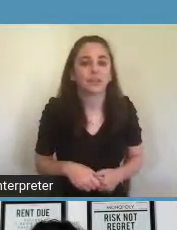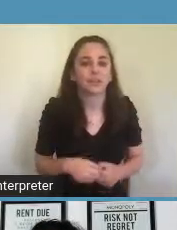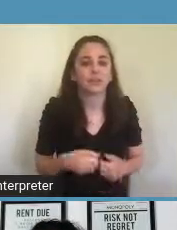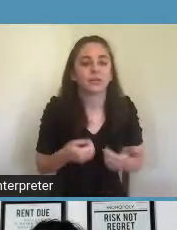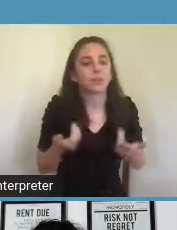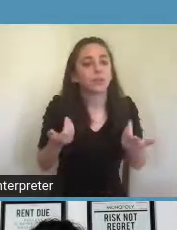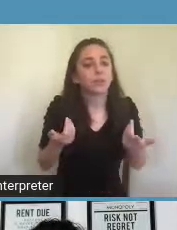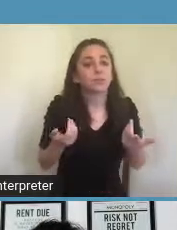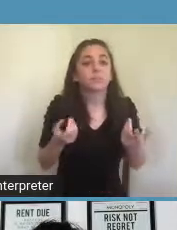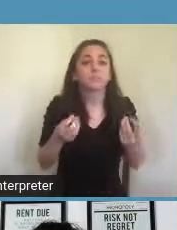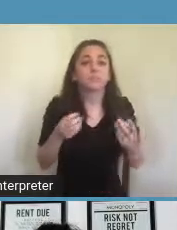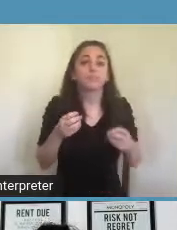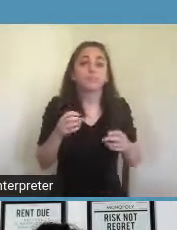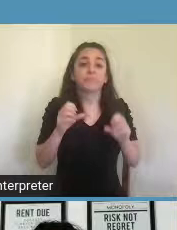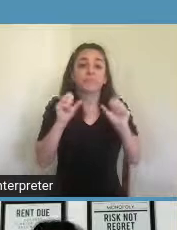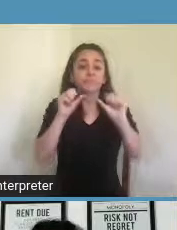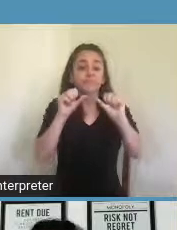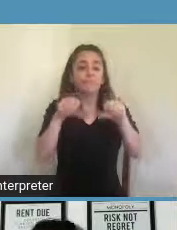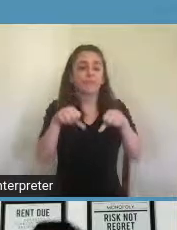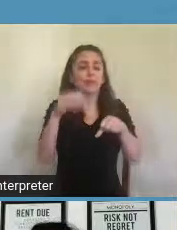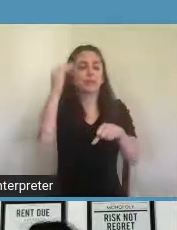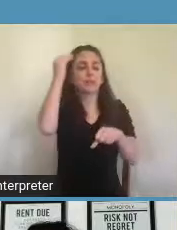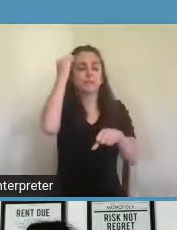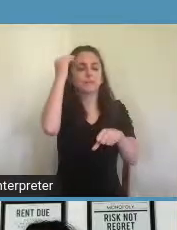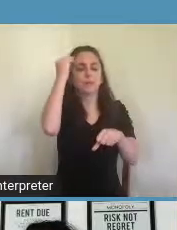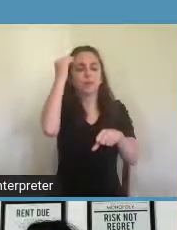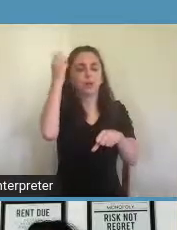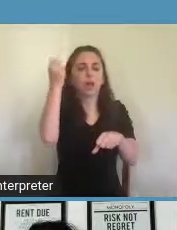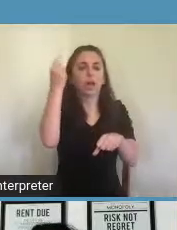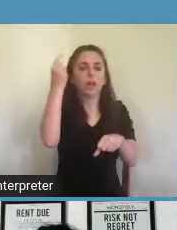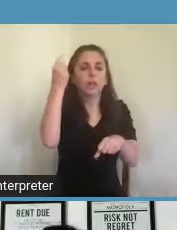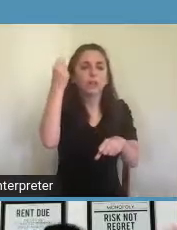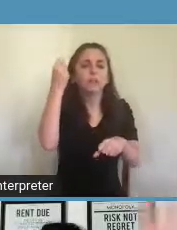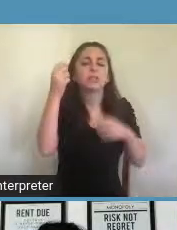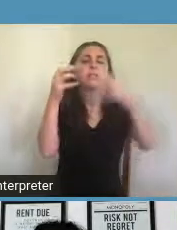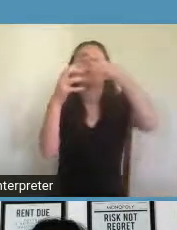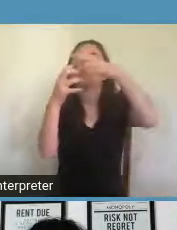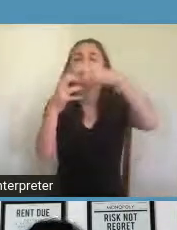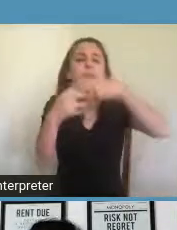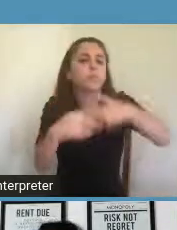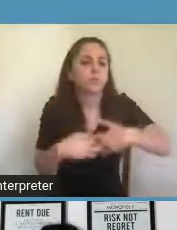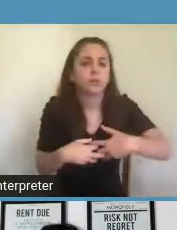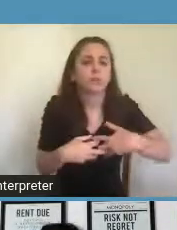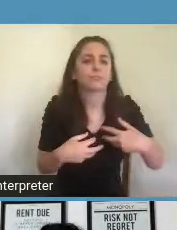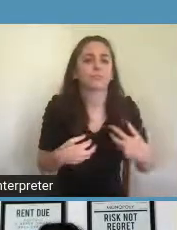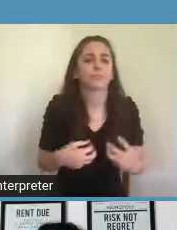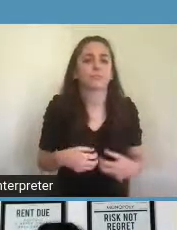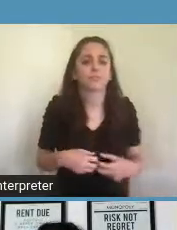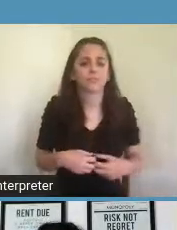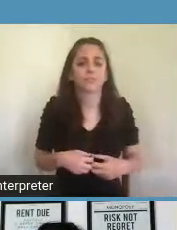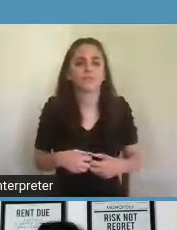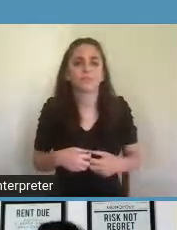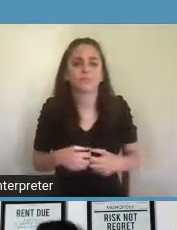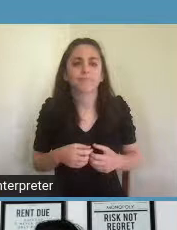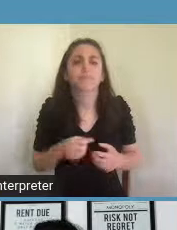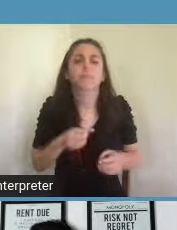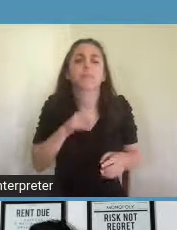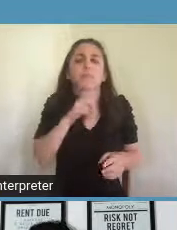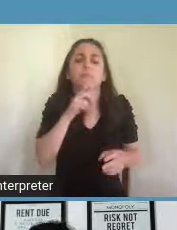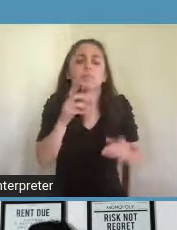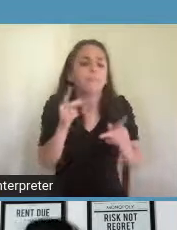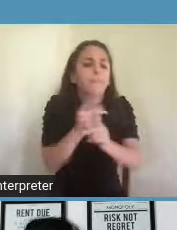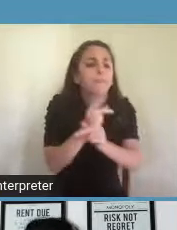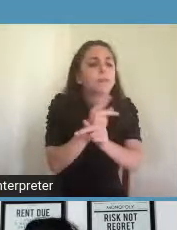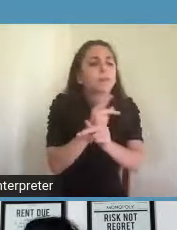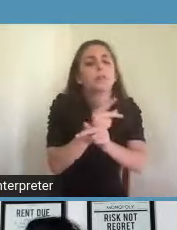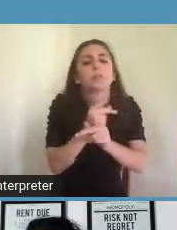we know, all right, we have confirmed and aligned on all the puzzle pieces. We are capturing for the puzzle, and then it